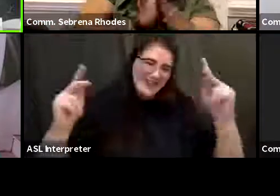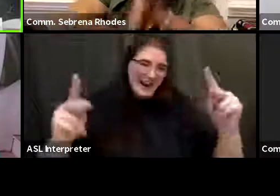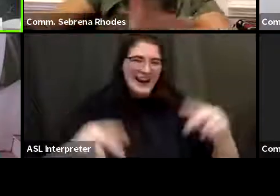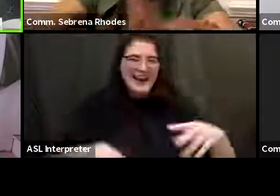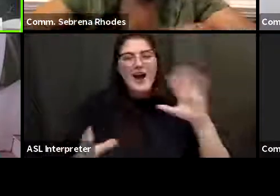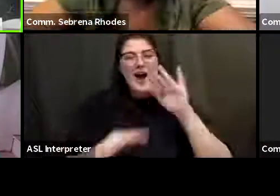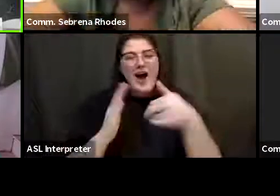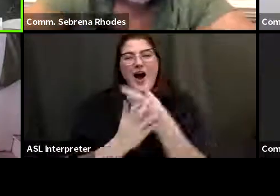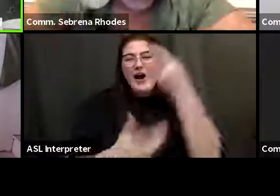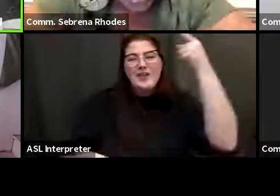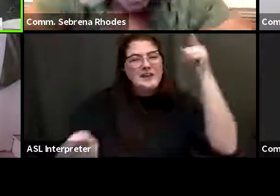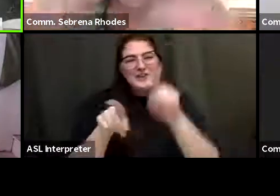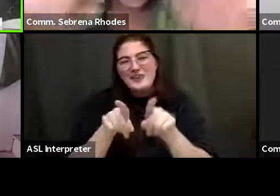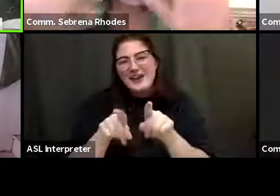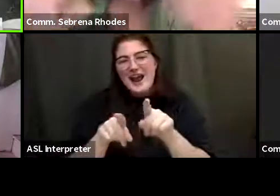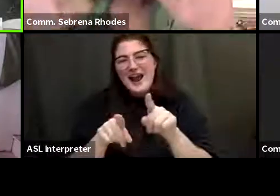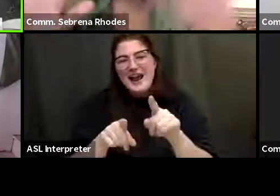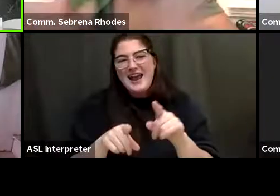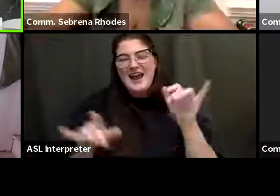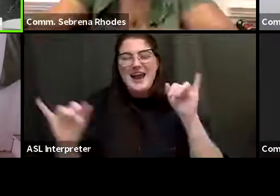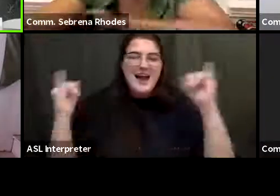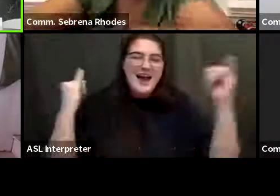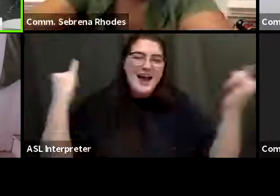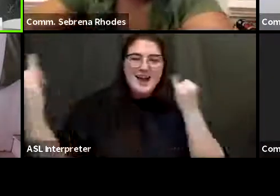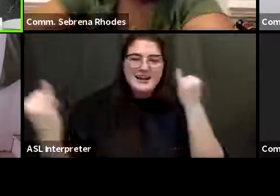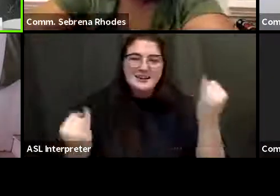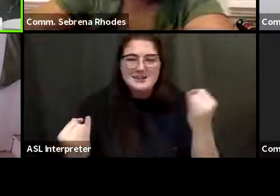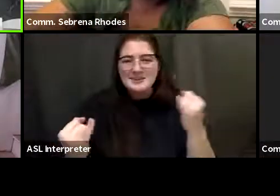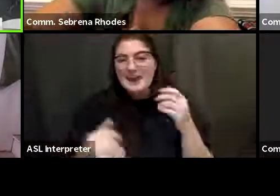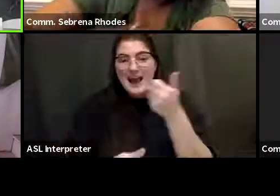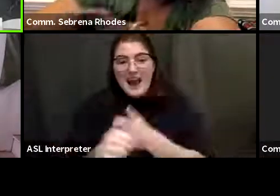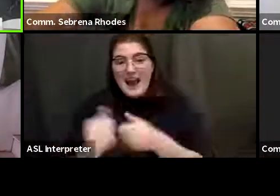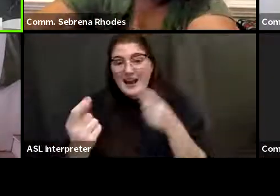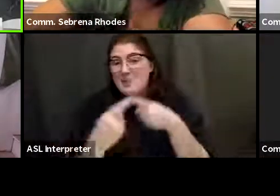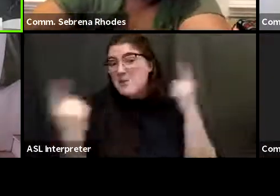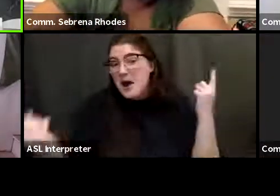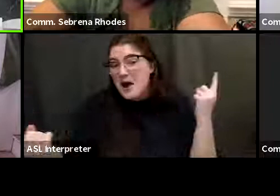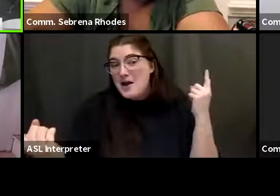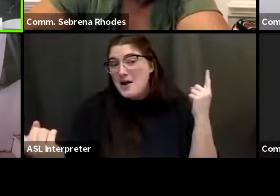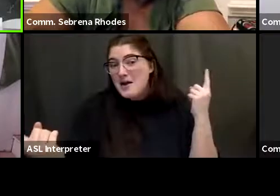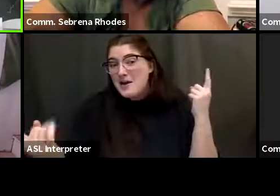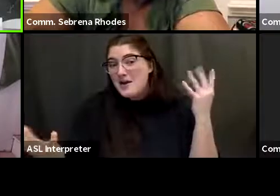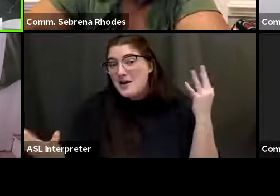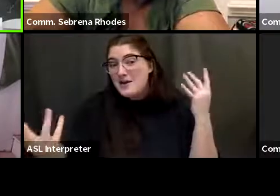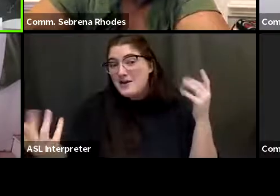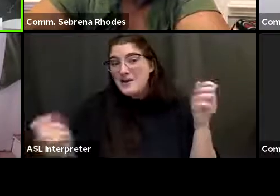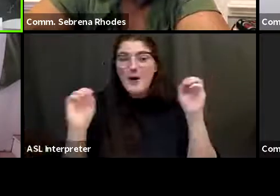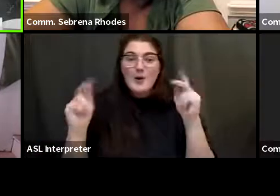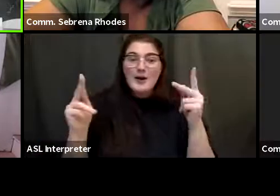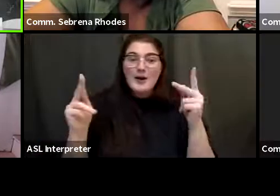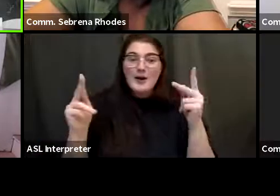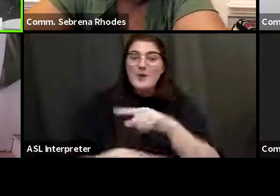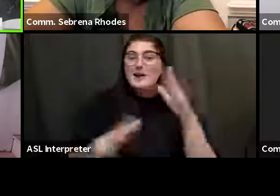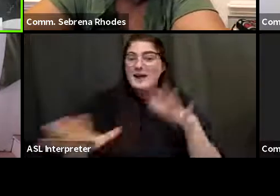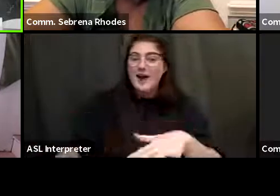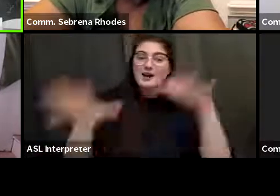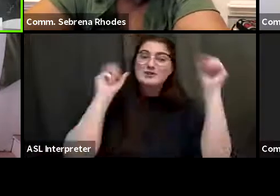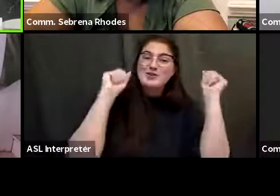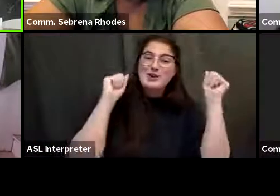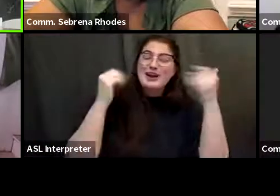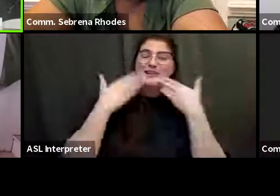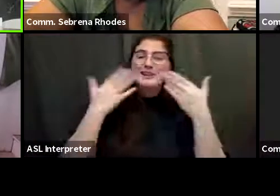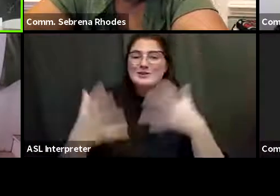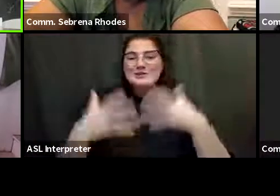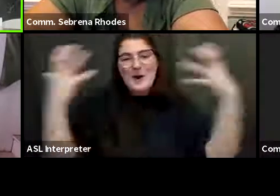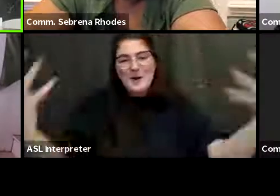All in favor? Aye. Aye. Any opposed? All right, we are adjourned. Thanks so